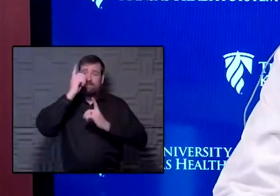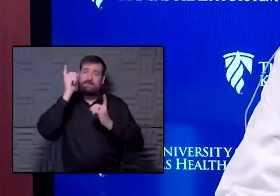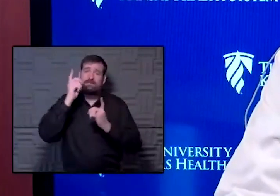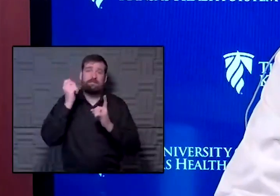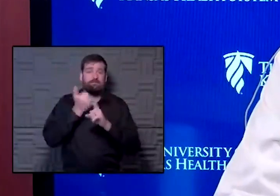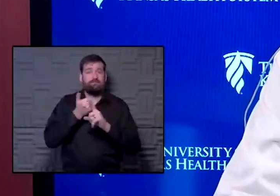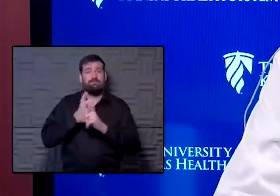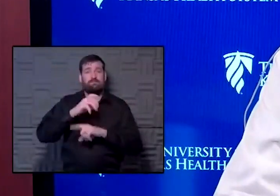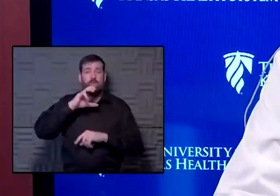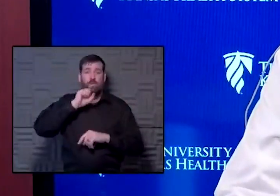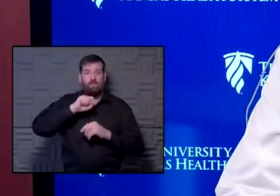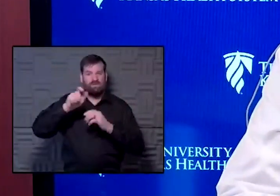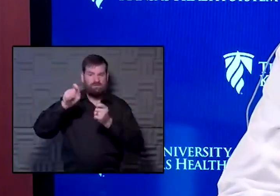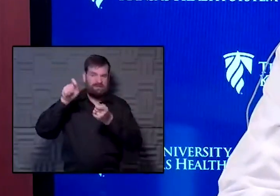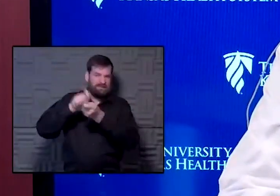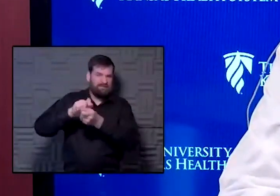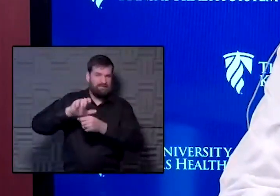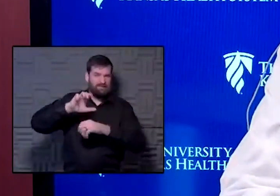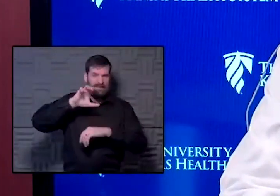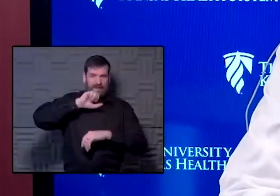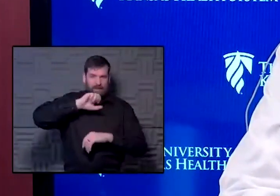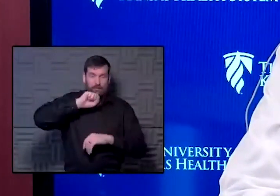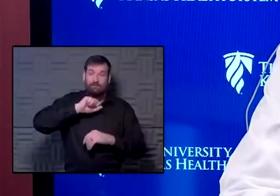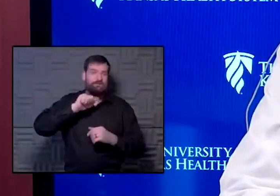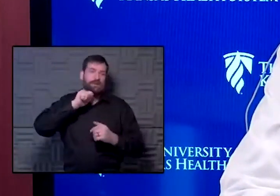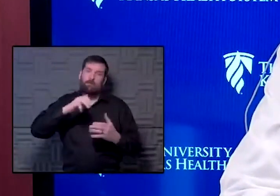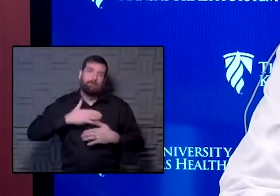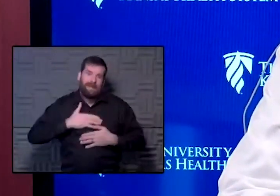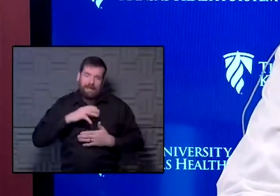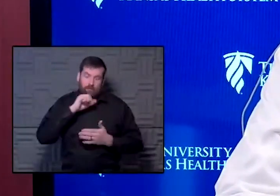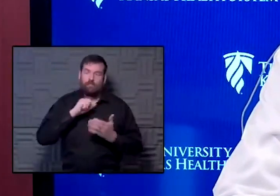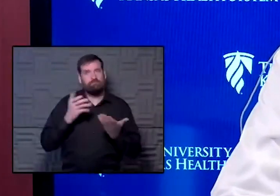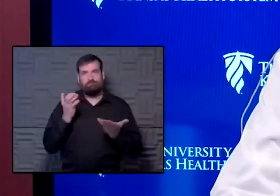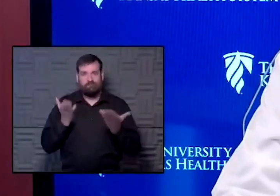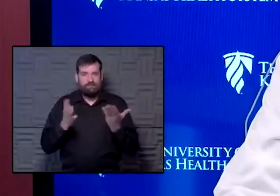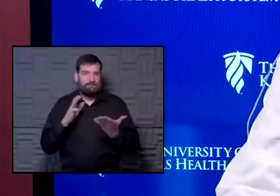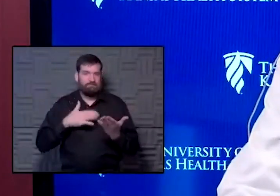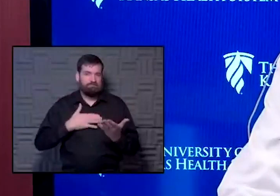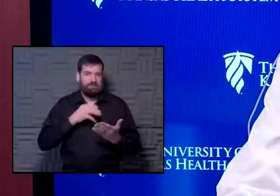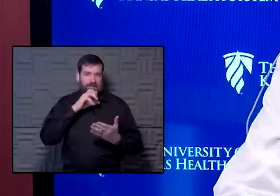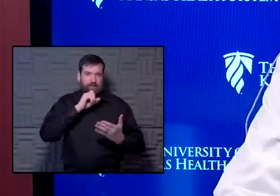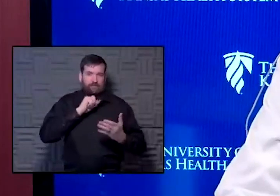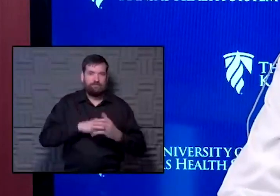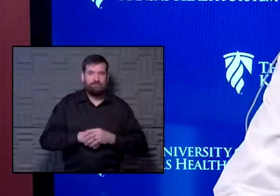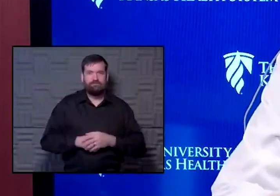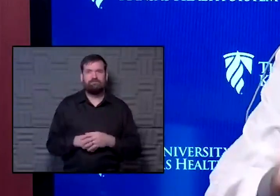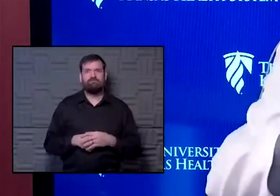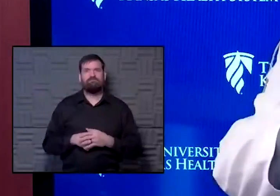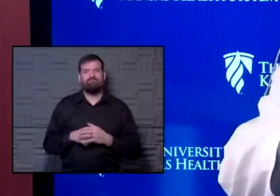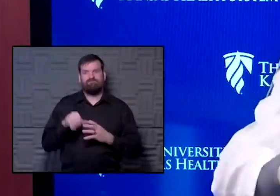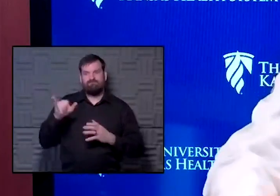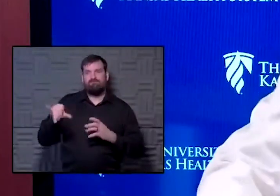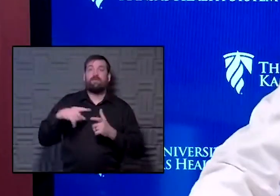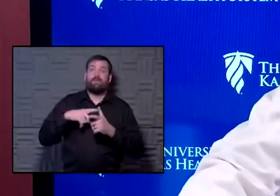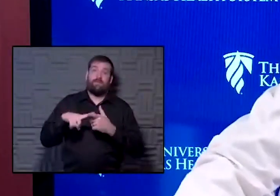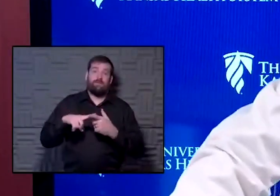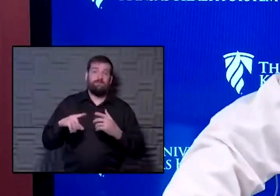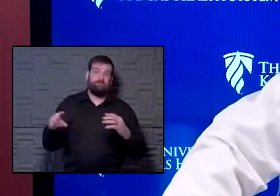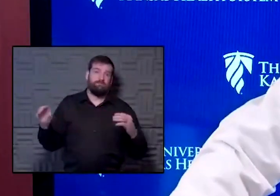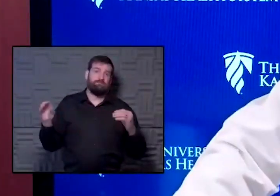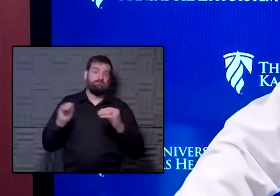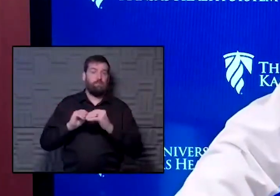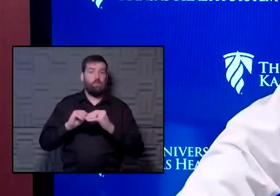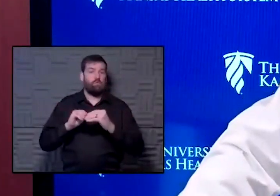especially if you're over a certain age. Not necessarily my age, well, probably my age, and something like that. Then you have to take more. You have to take